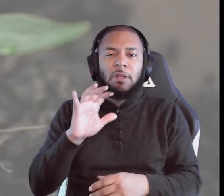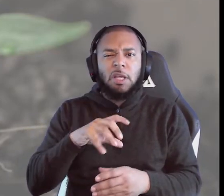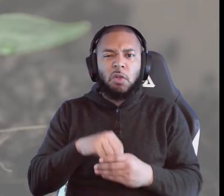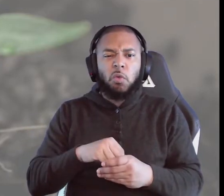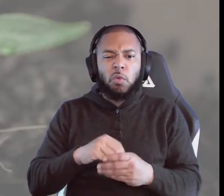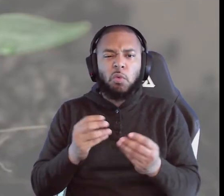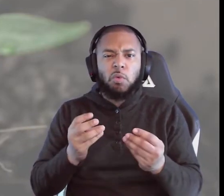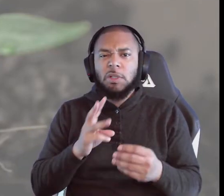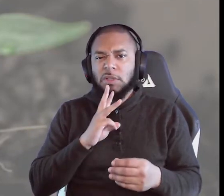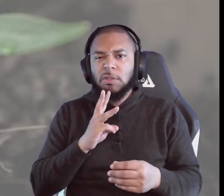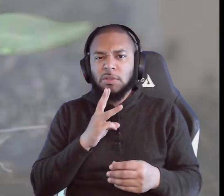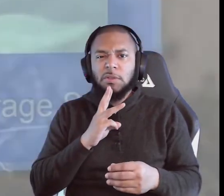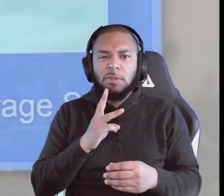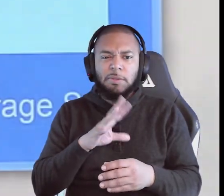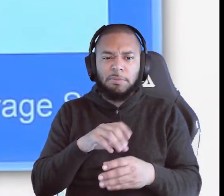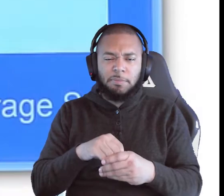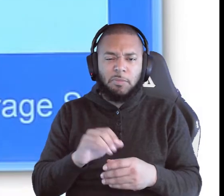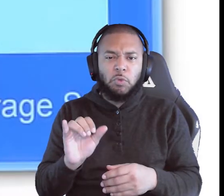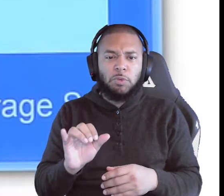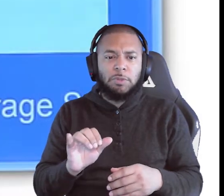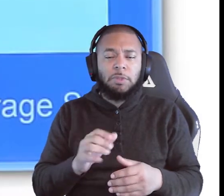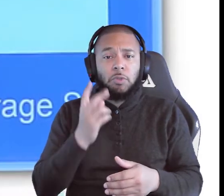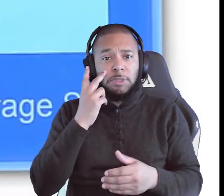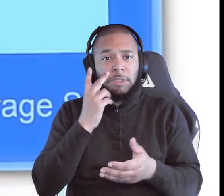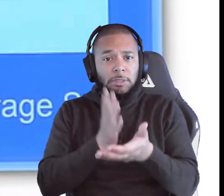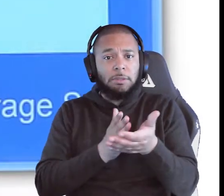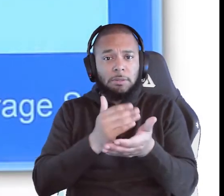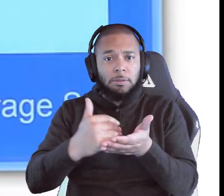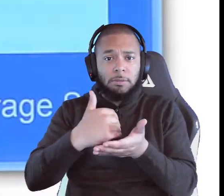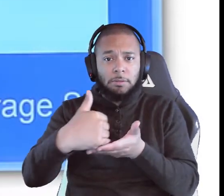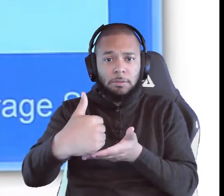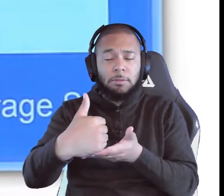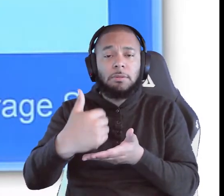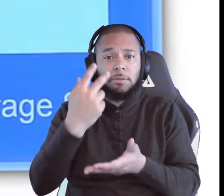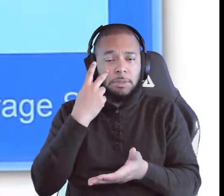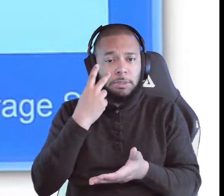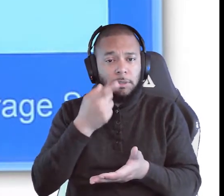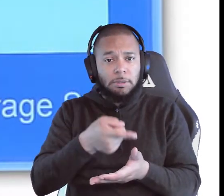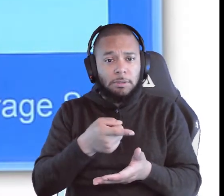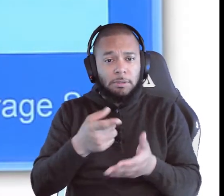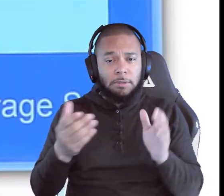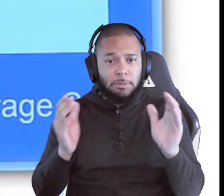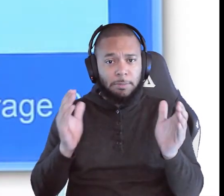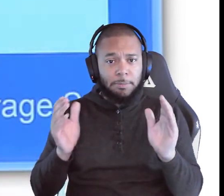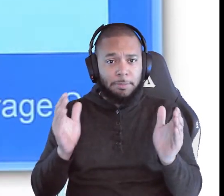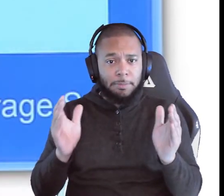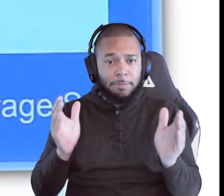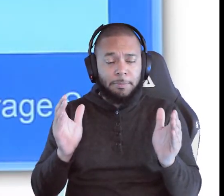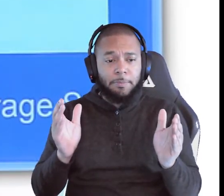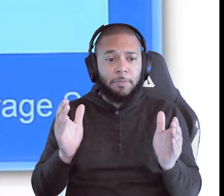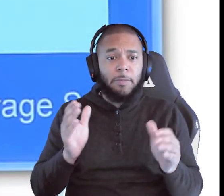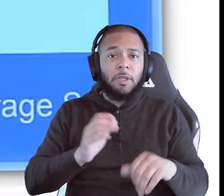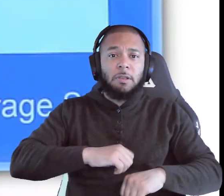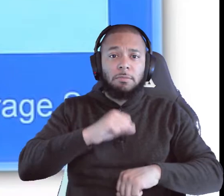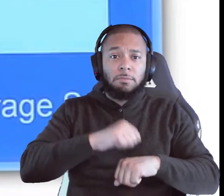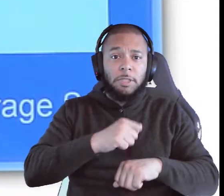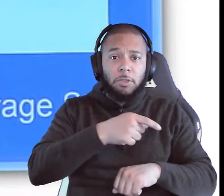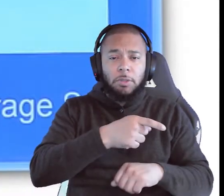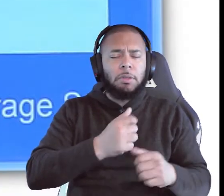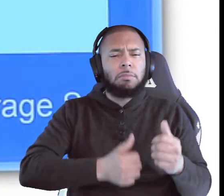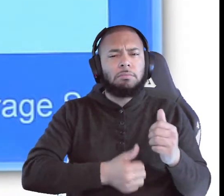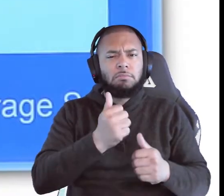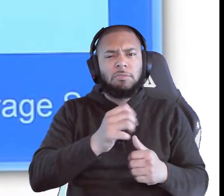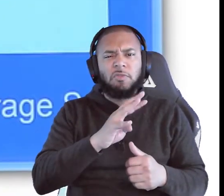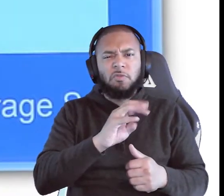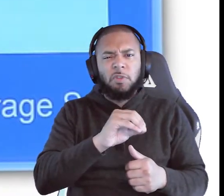as is water. If we look at a pie graph of those four components comparatively, we'll see that mineral particles make up